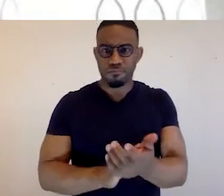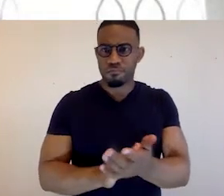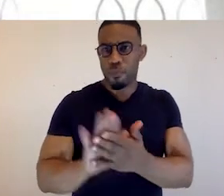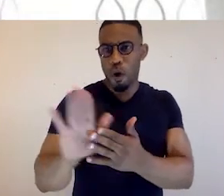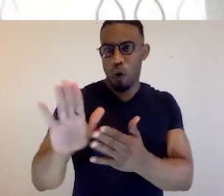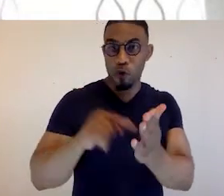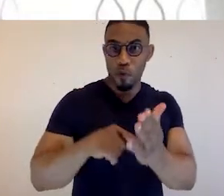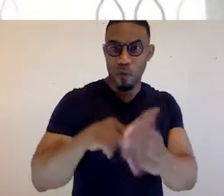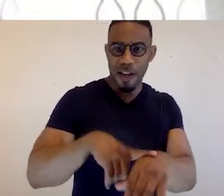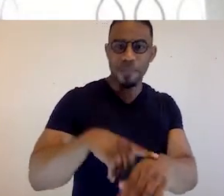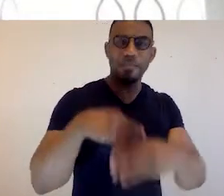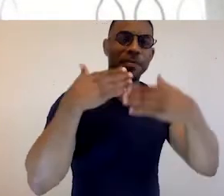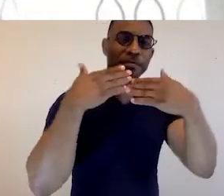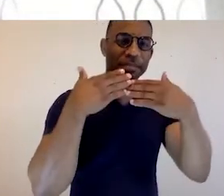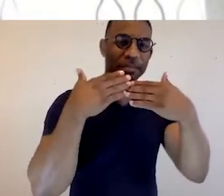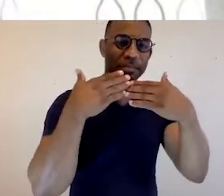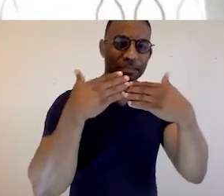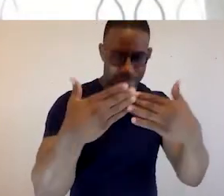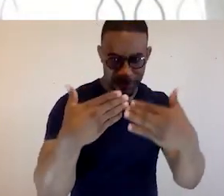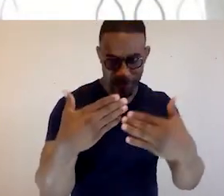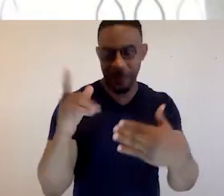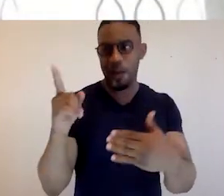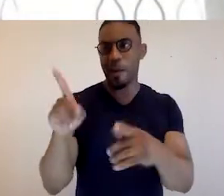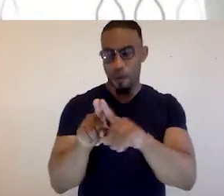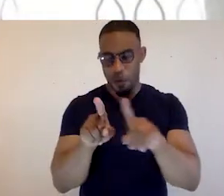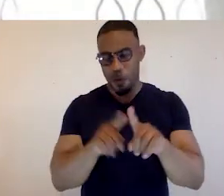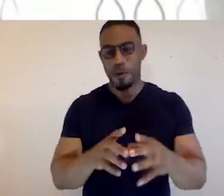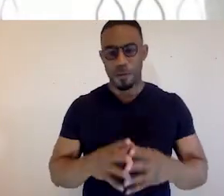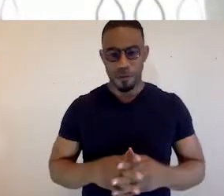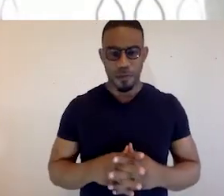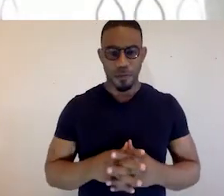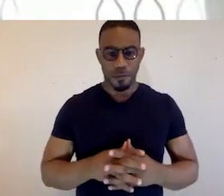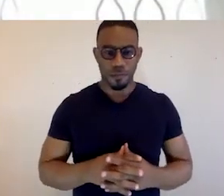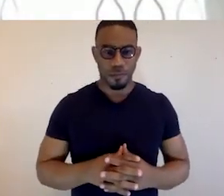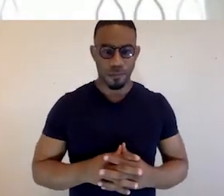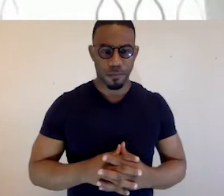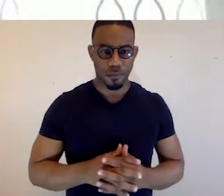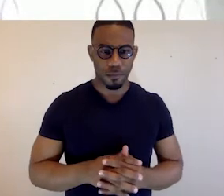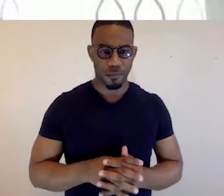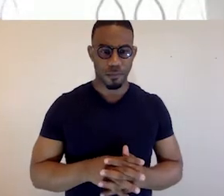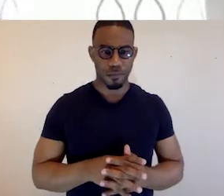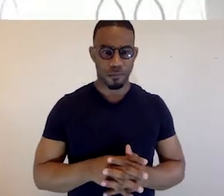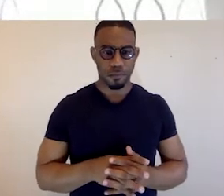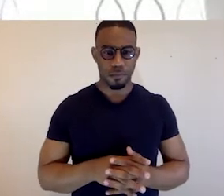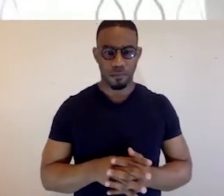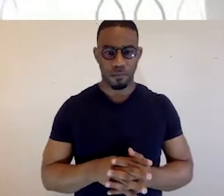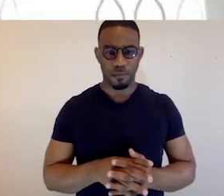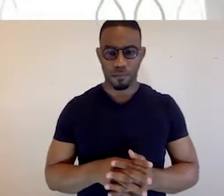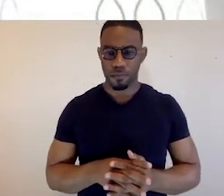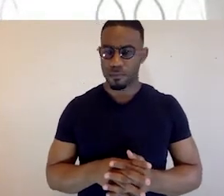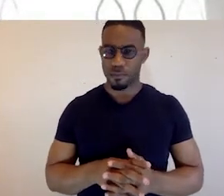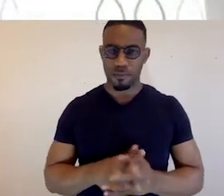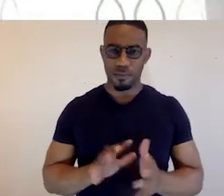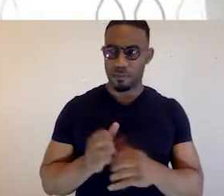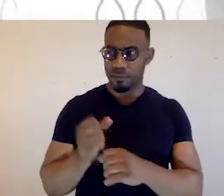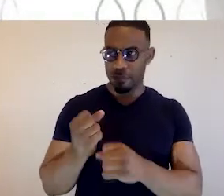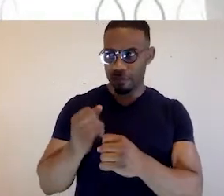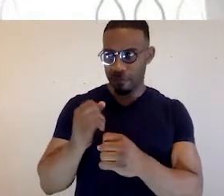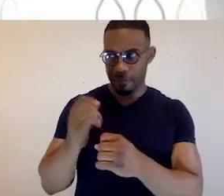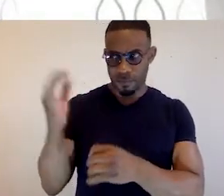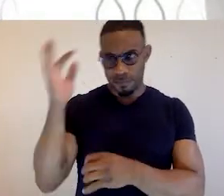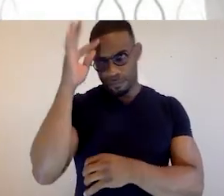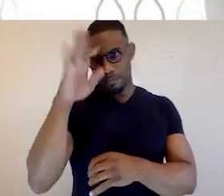her due time, and I'd like to thank her as well for letting me carve a piece